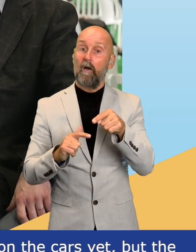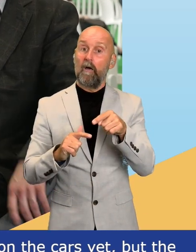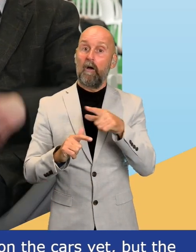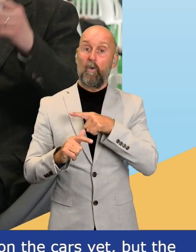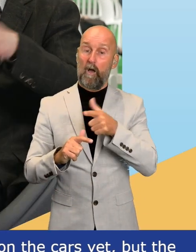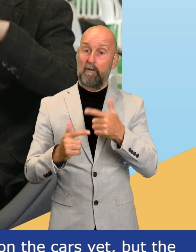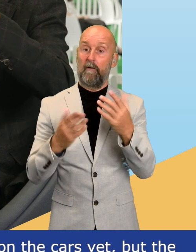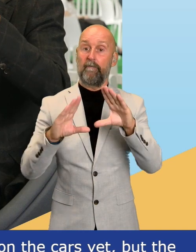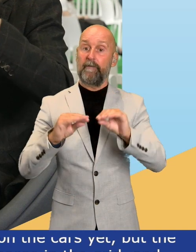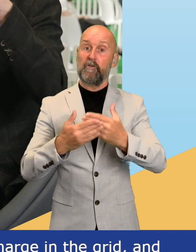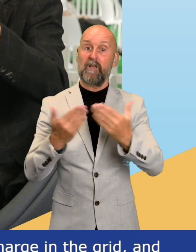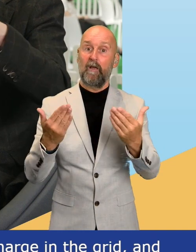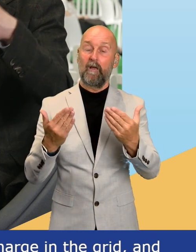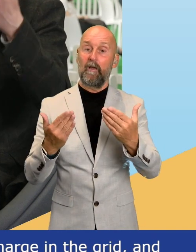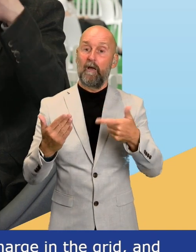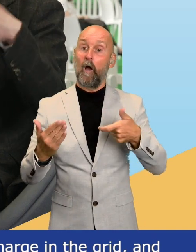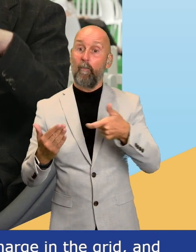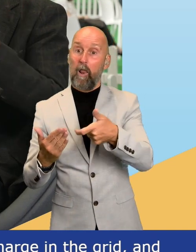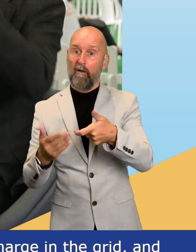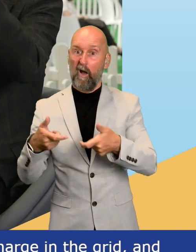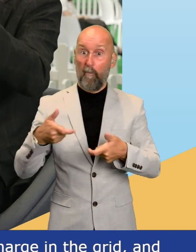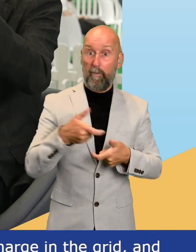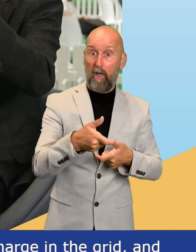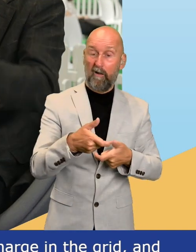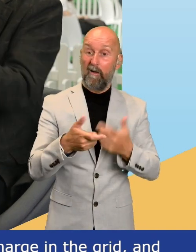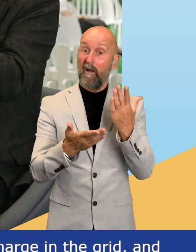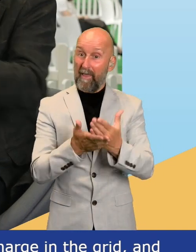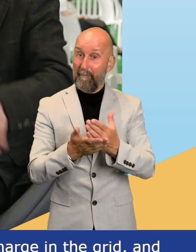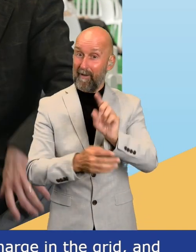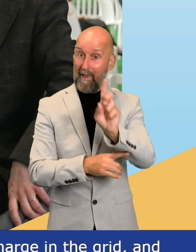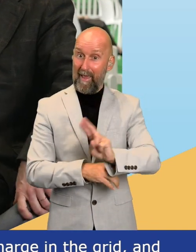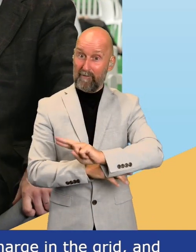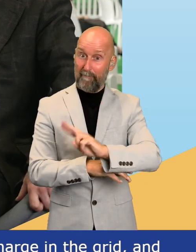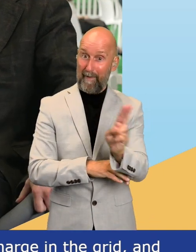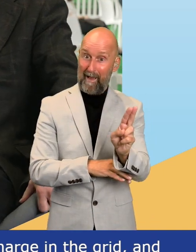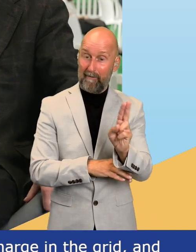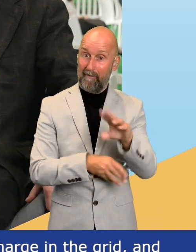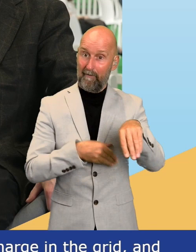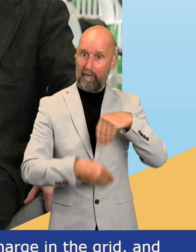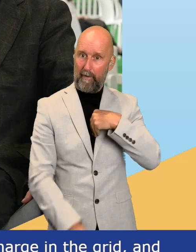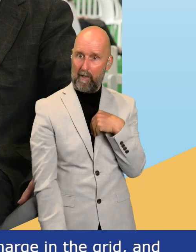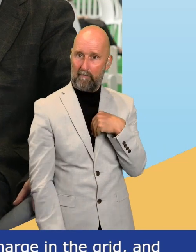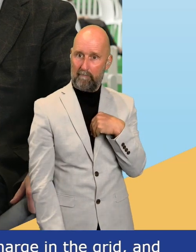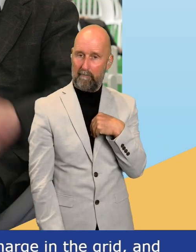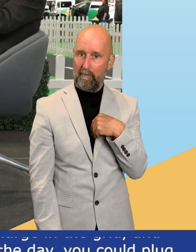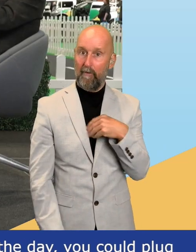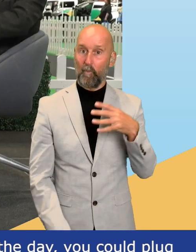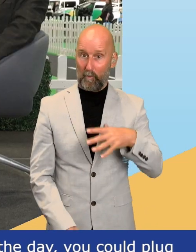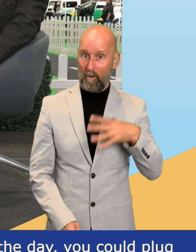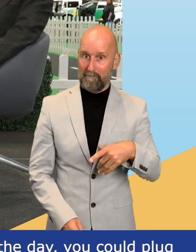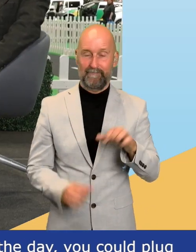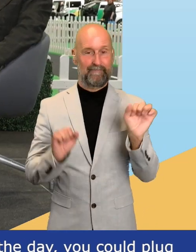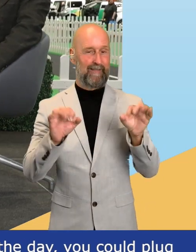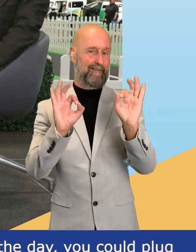my car for the day. You could basically plug your car in, so it's putting energy back into the grid. You get paid for giving that back. And we all want that, right?